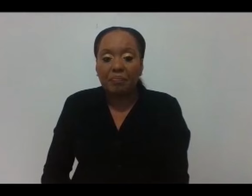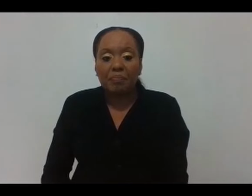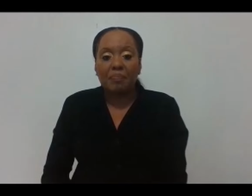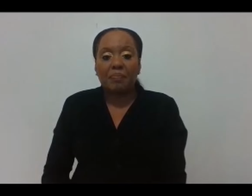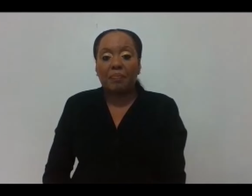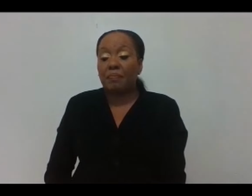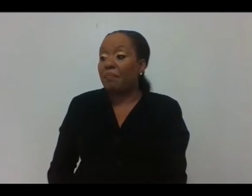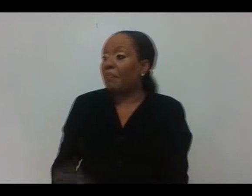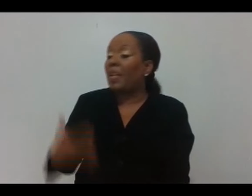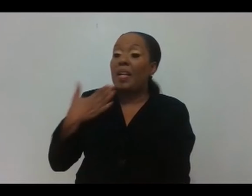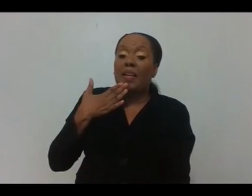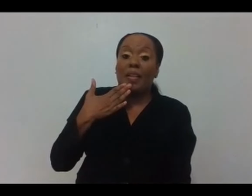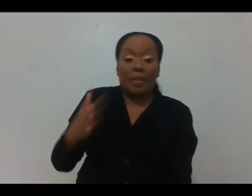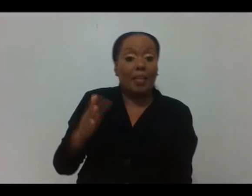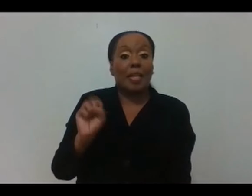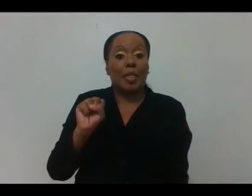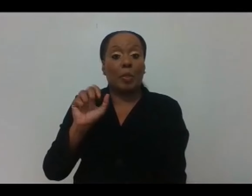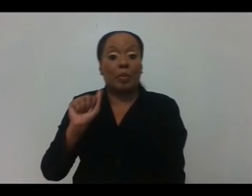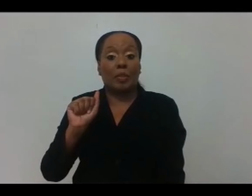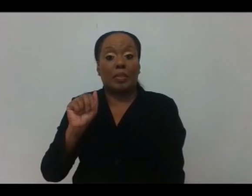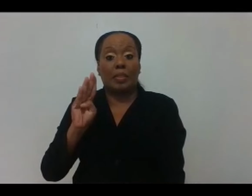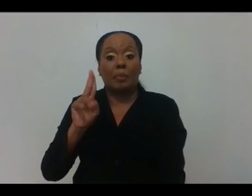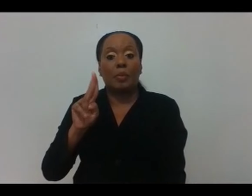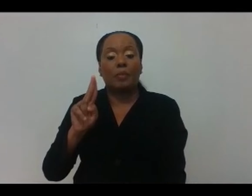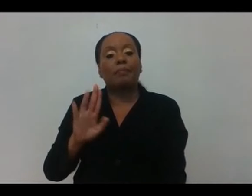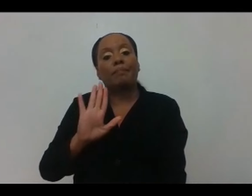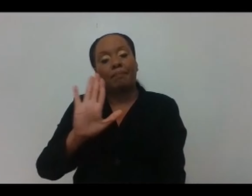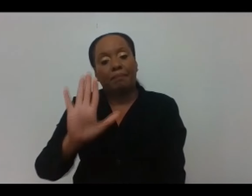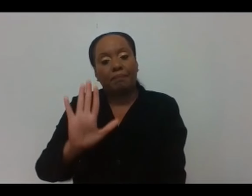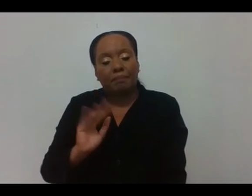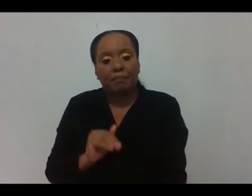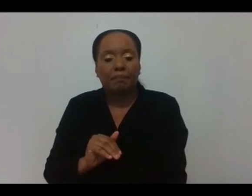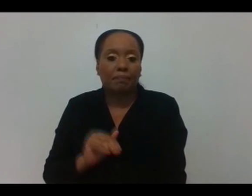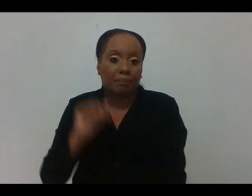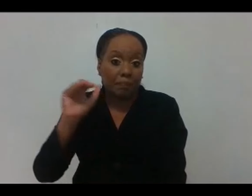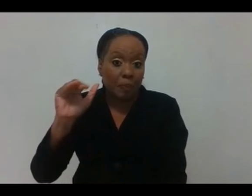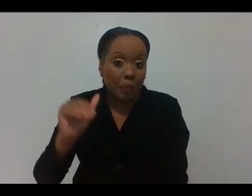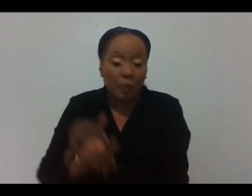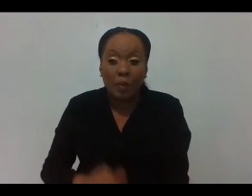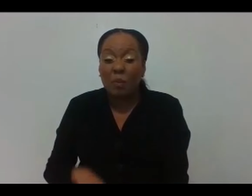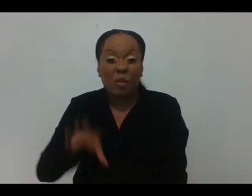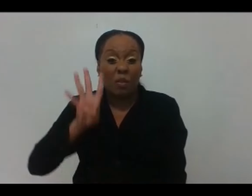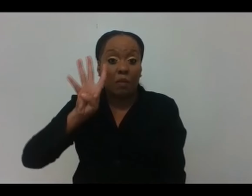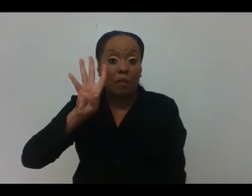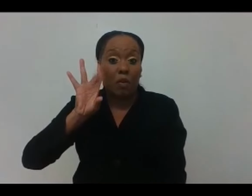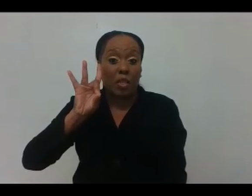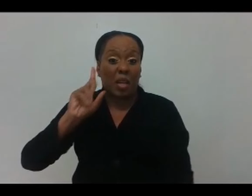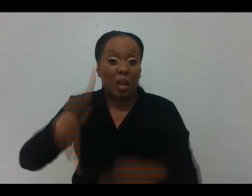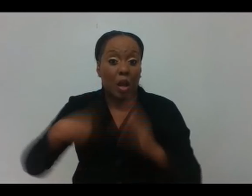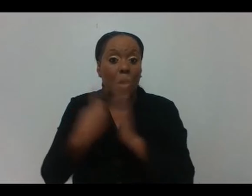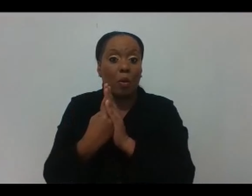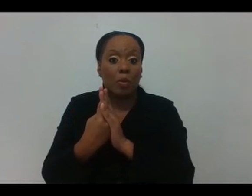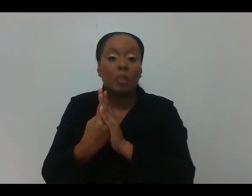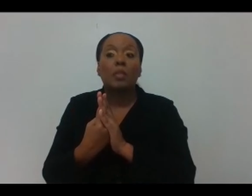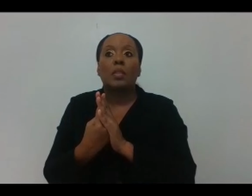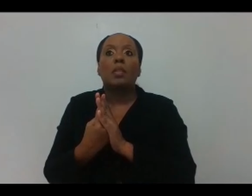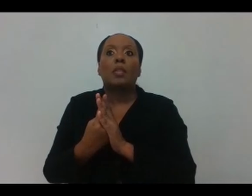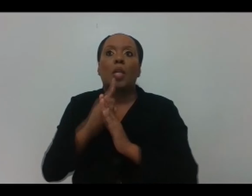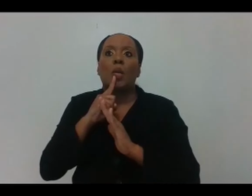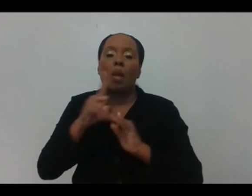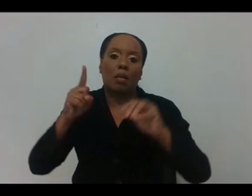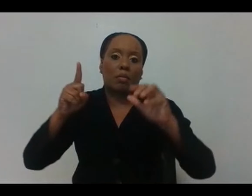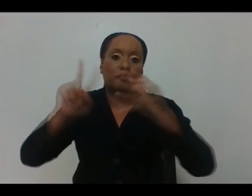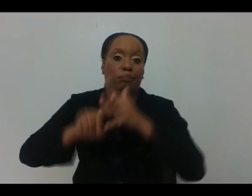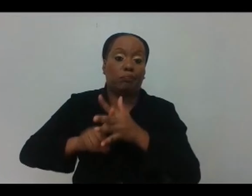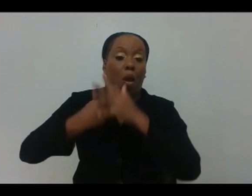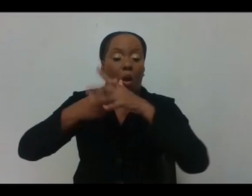Thank you, Sabu. Look, we have just a little bit less than 48 hours until we expect to see the